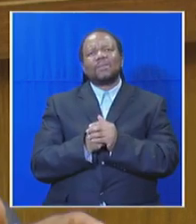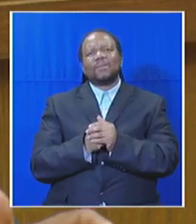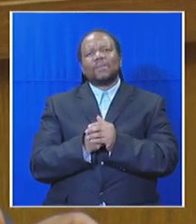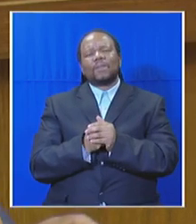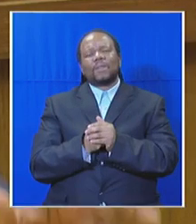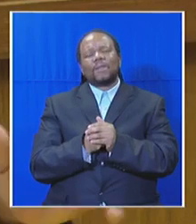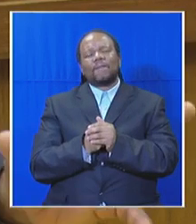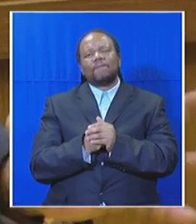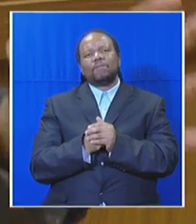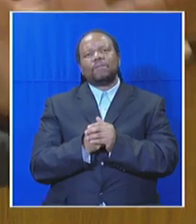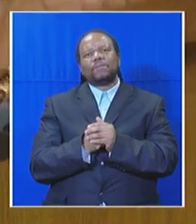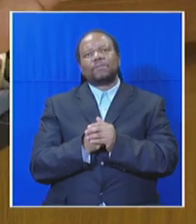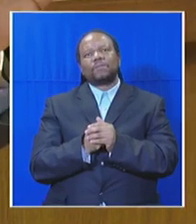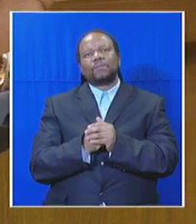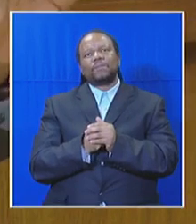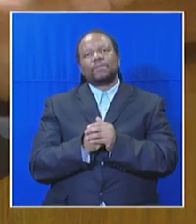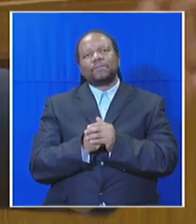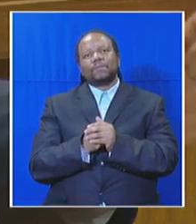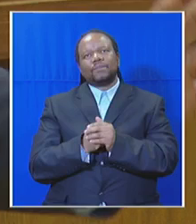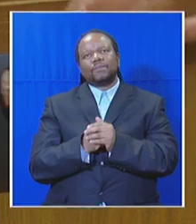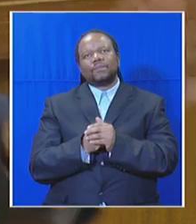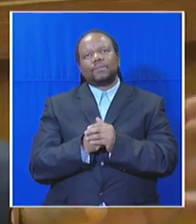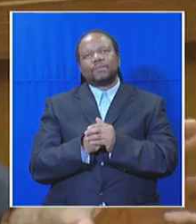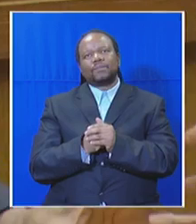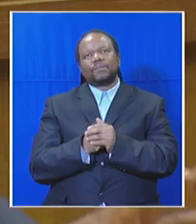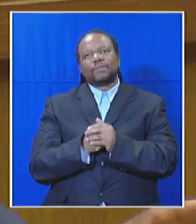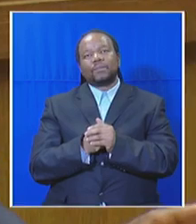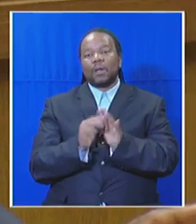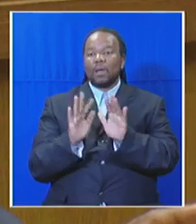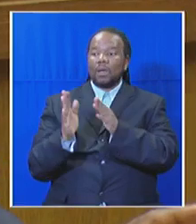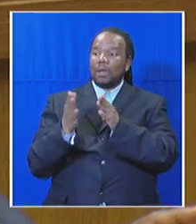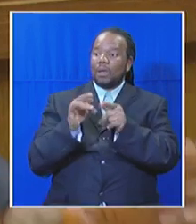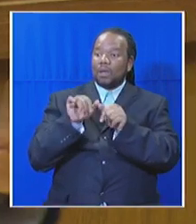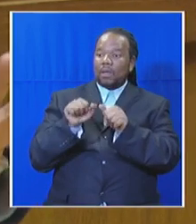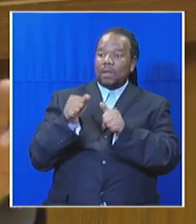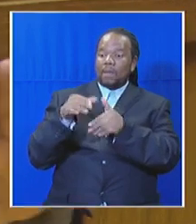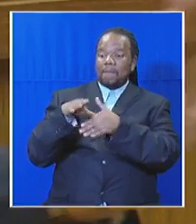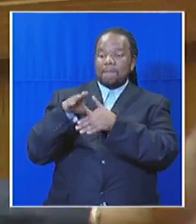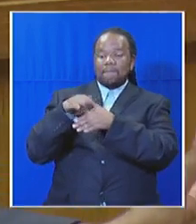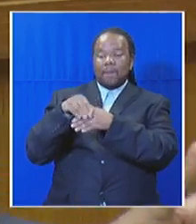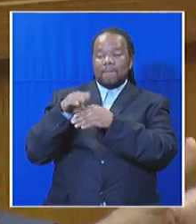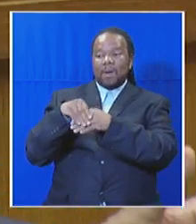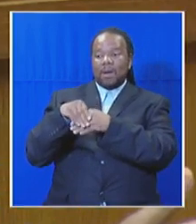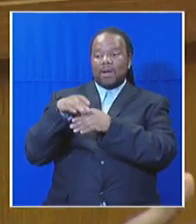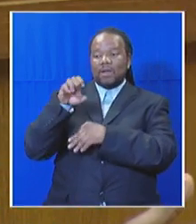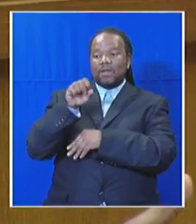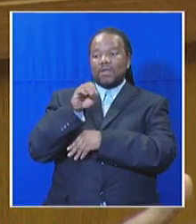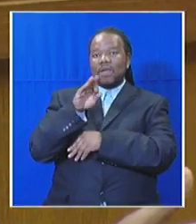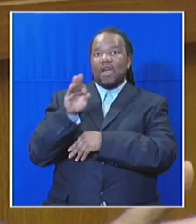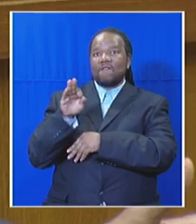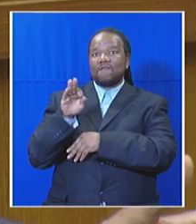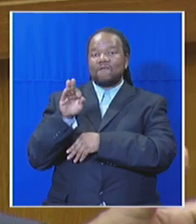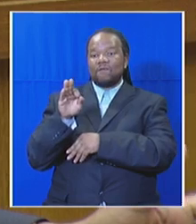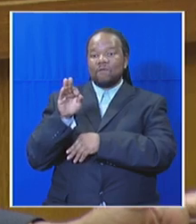with regard to how the members of the EFF were taken out of parliament forcefully.